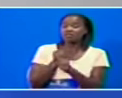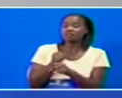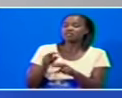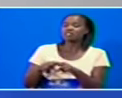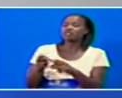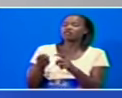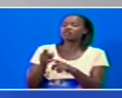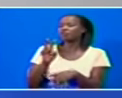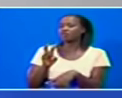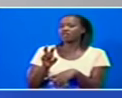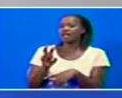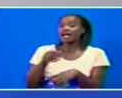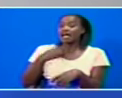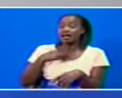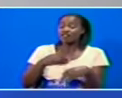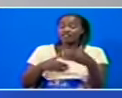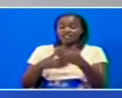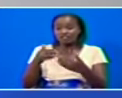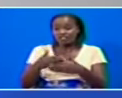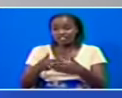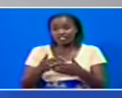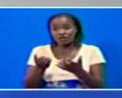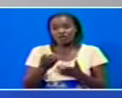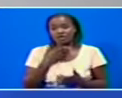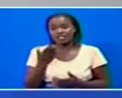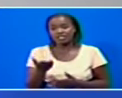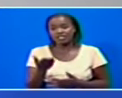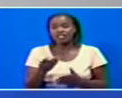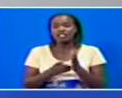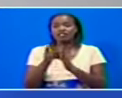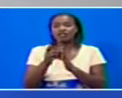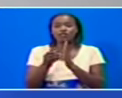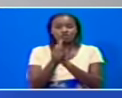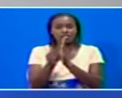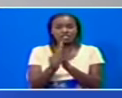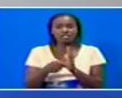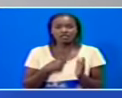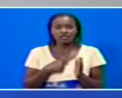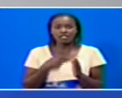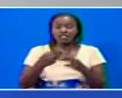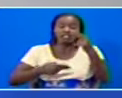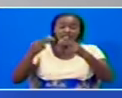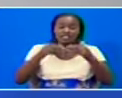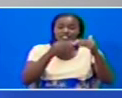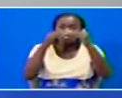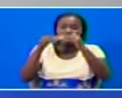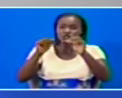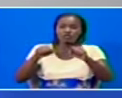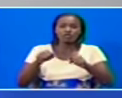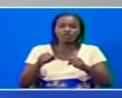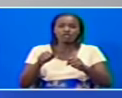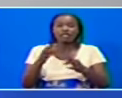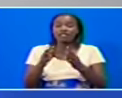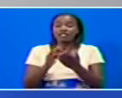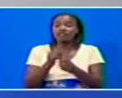right? And I will have the infrastructure that I need there to actually develop my skills to the highest level possible. If I'm doing